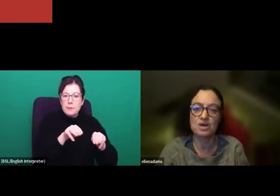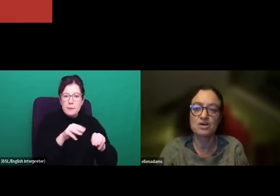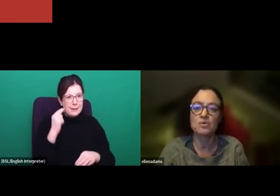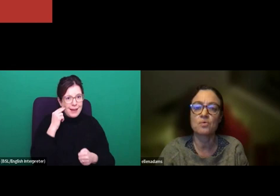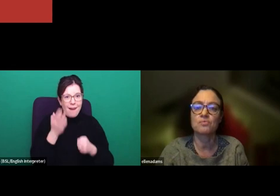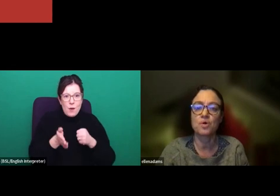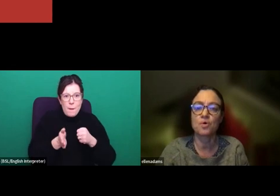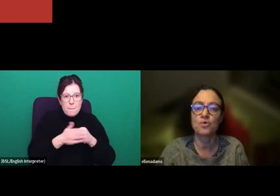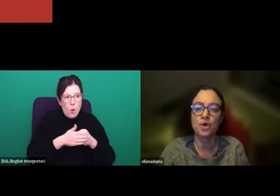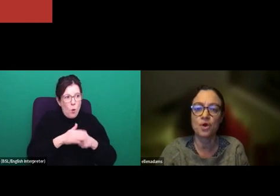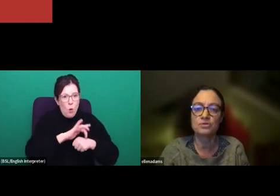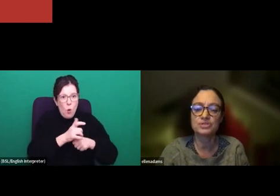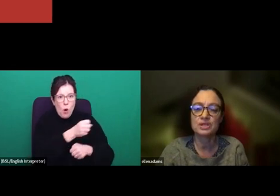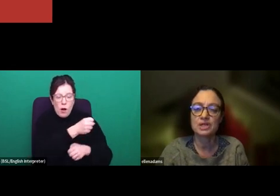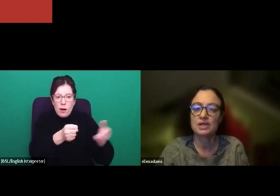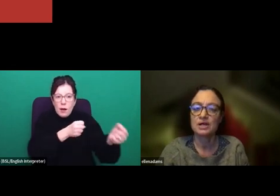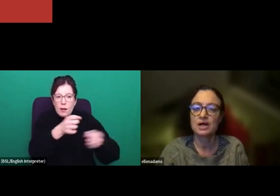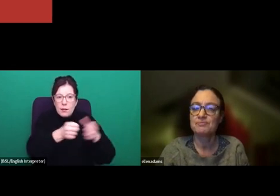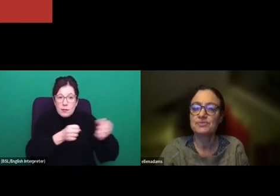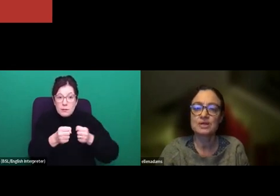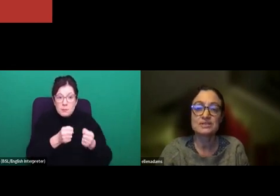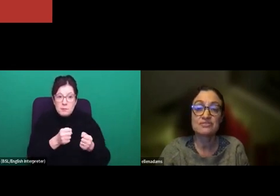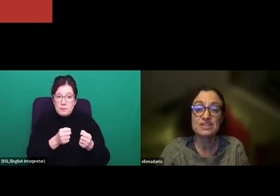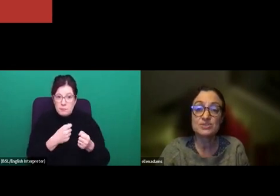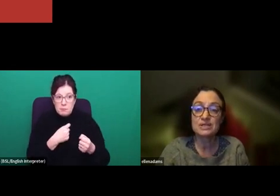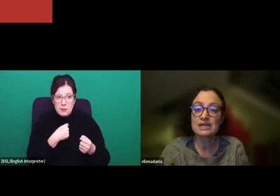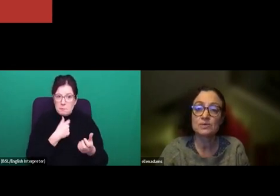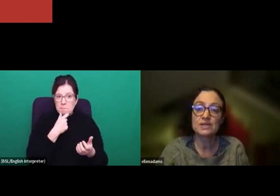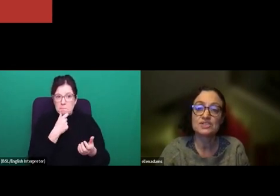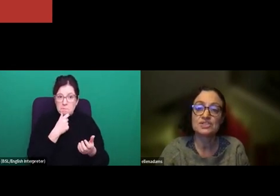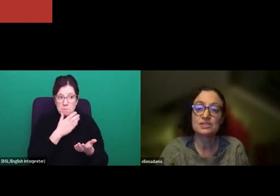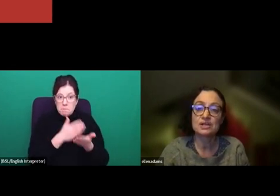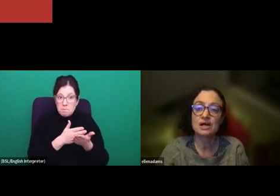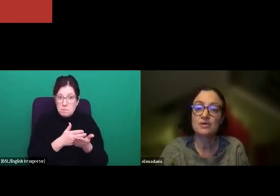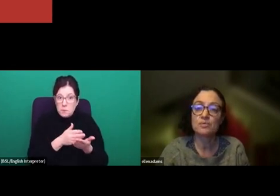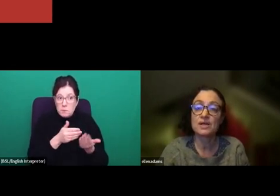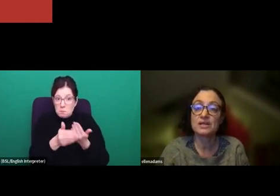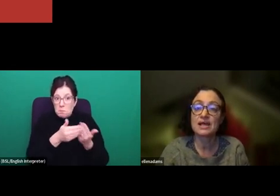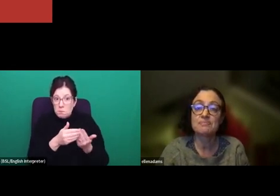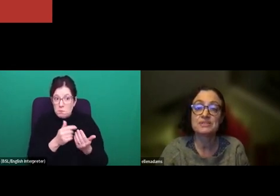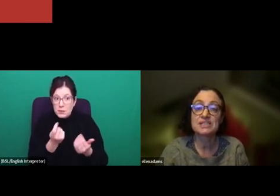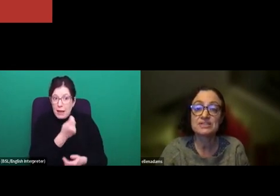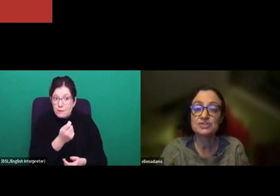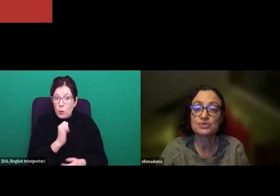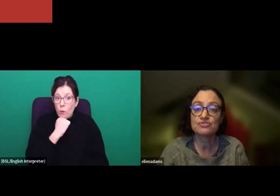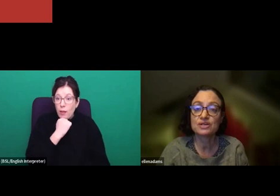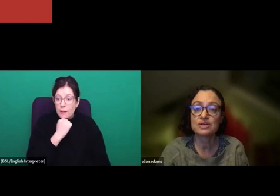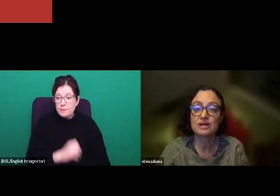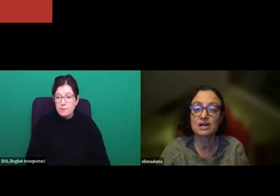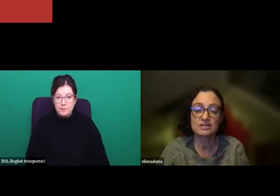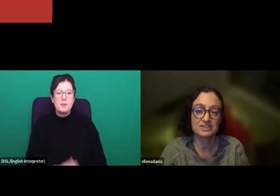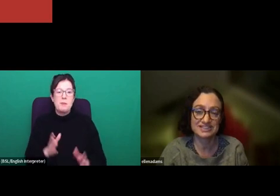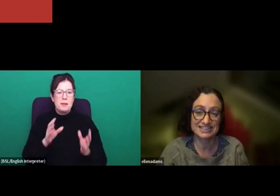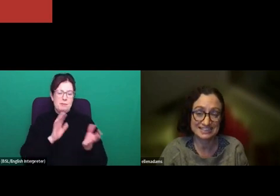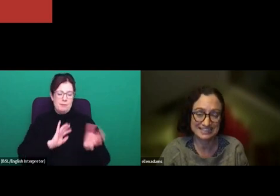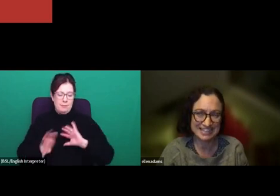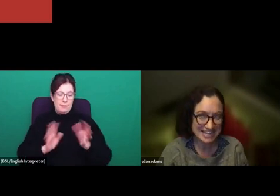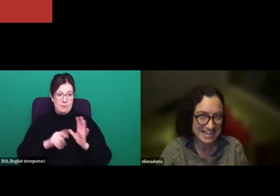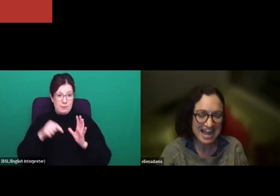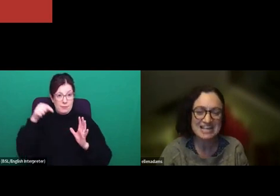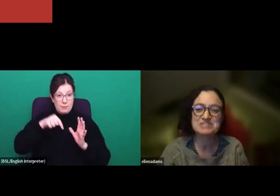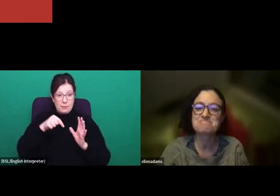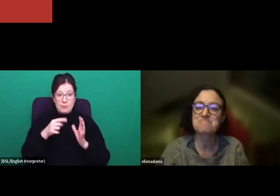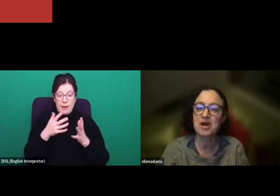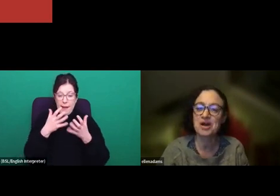it would work or not. So it's a visual language with a potential for